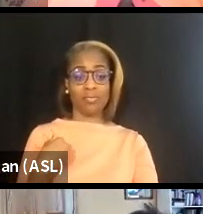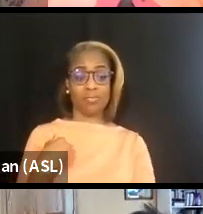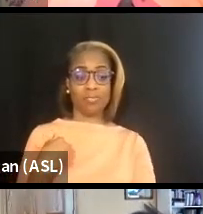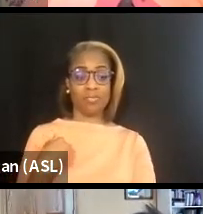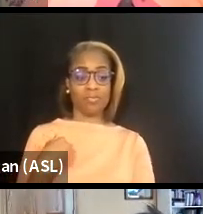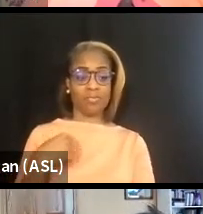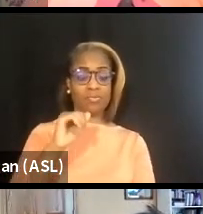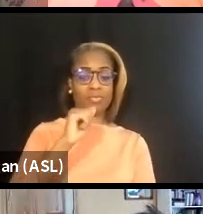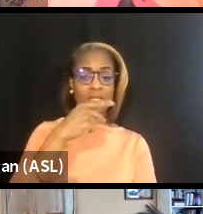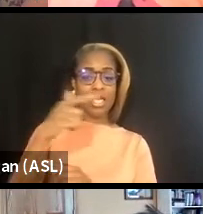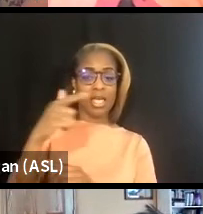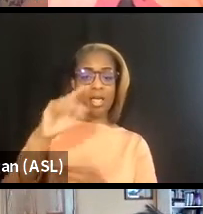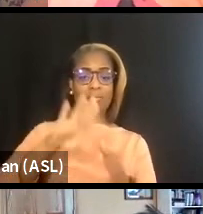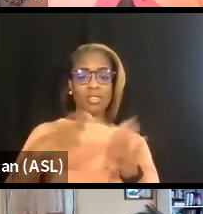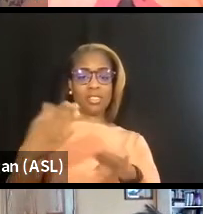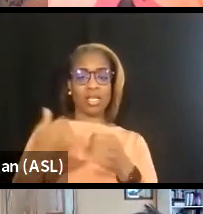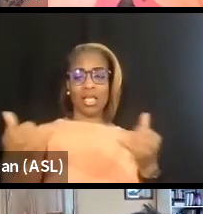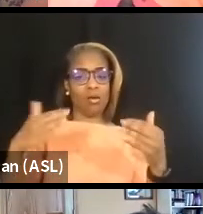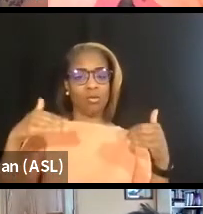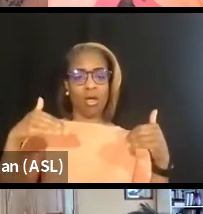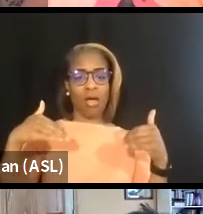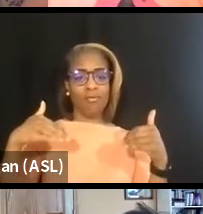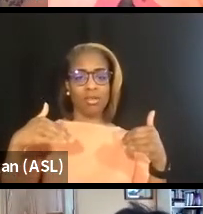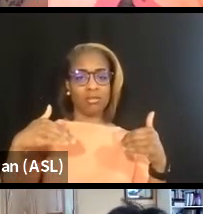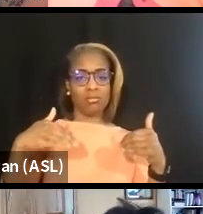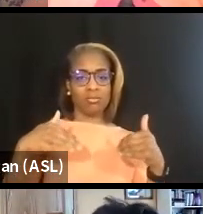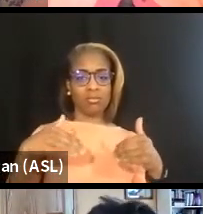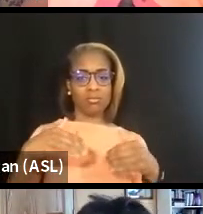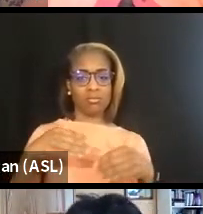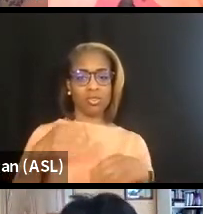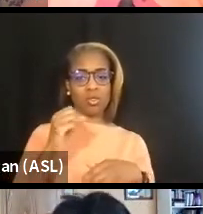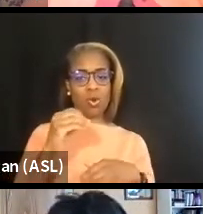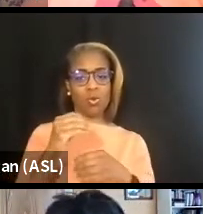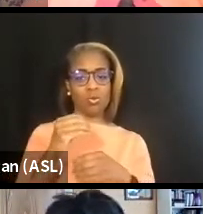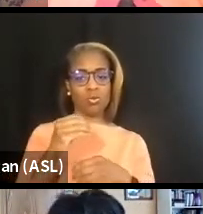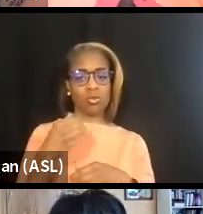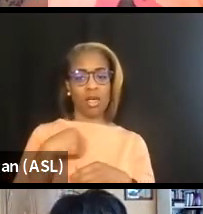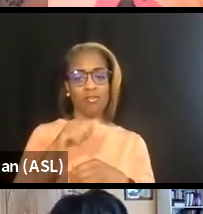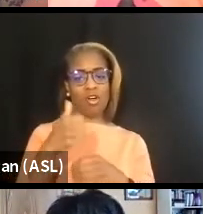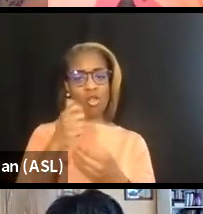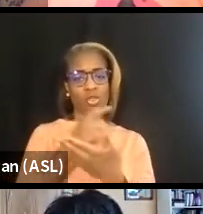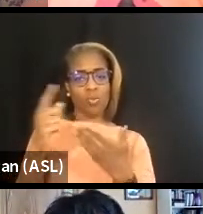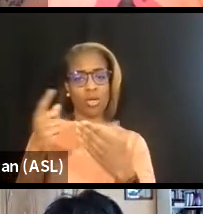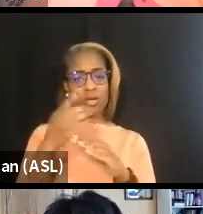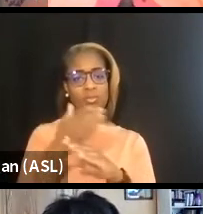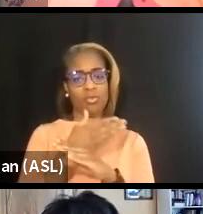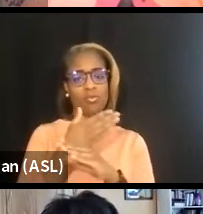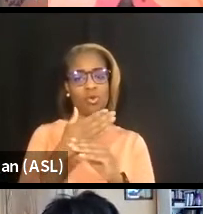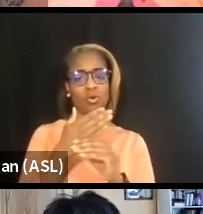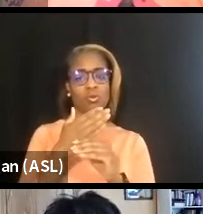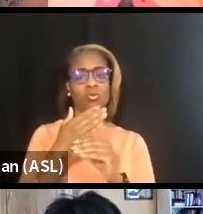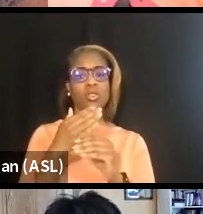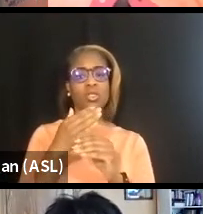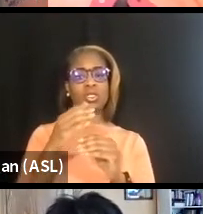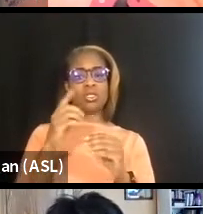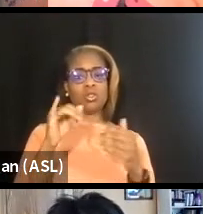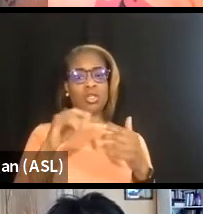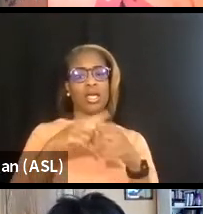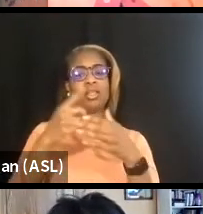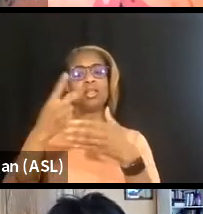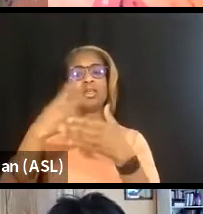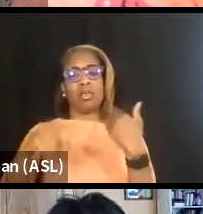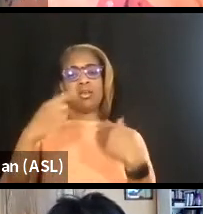Application deadline we've not reached the deadline yet. So we've got another week before we get in the mapping and a week after that for